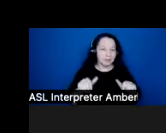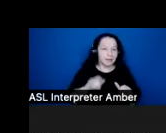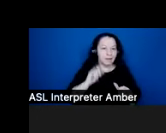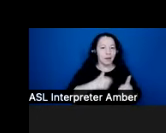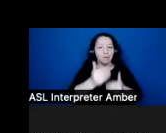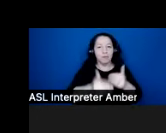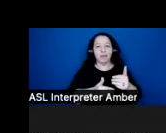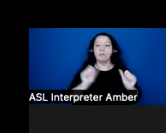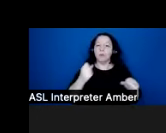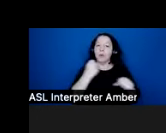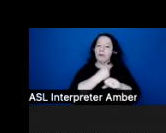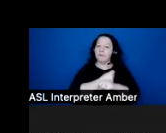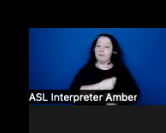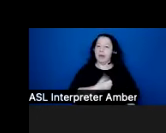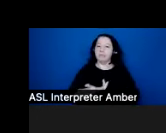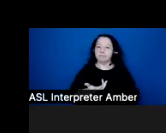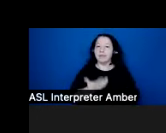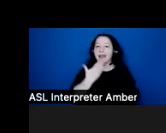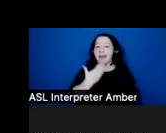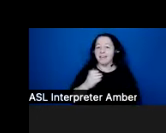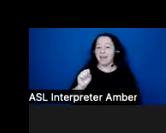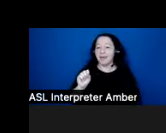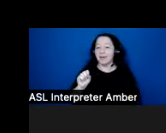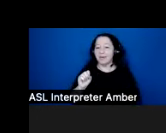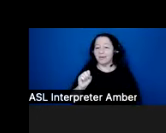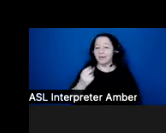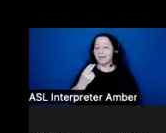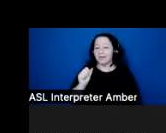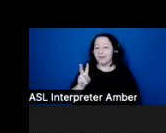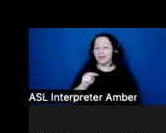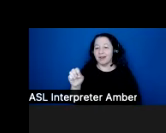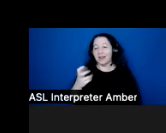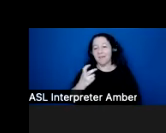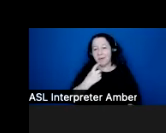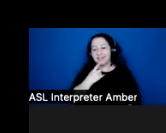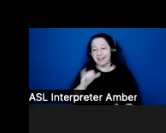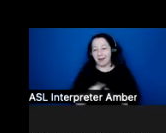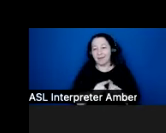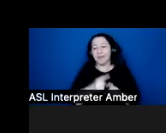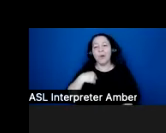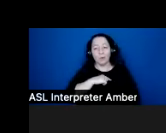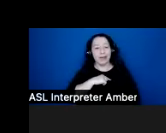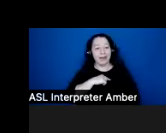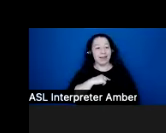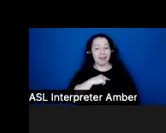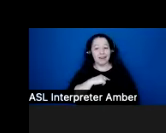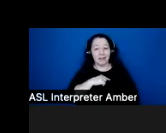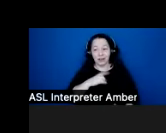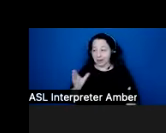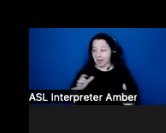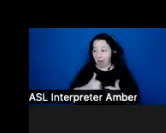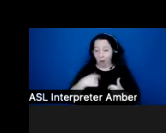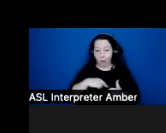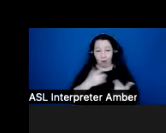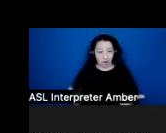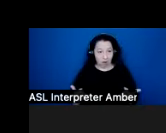Yes, thank you, Shawnee. I wanted to voice what you said too, right? Like, we are enough to be here,